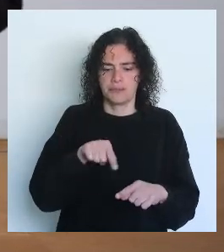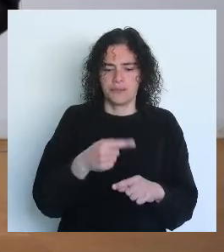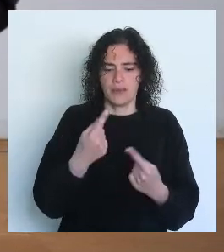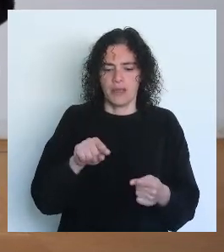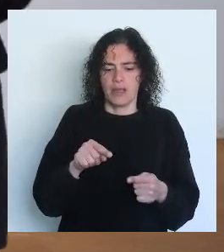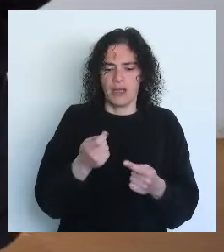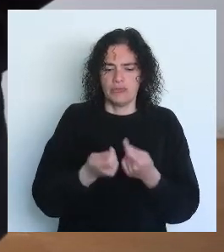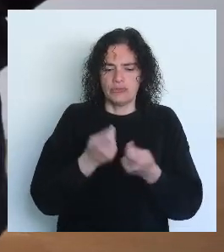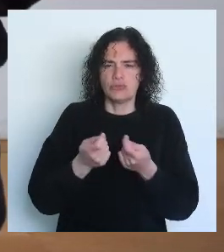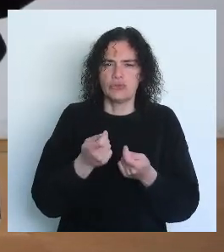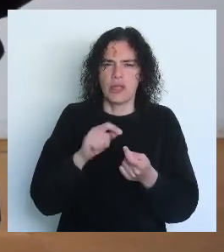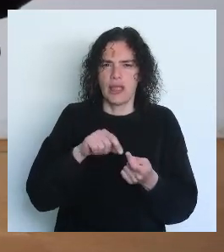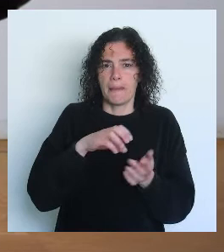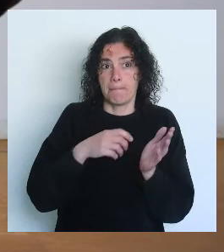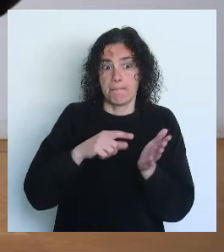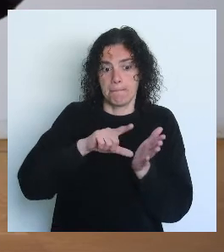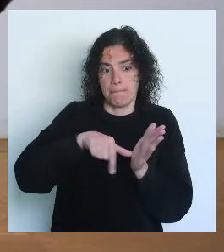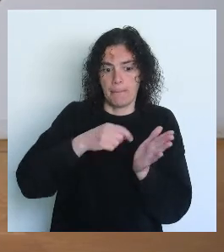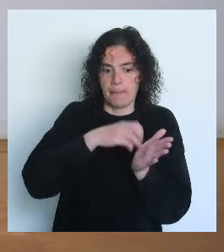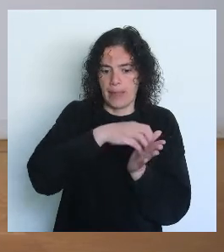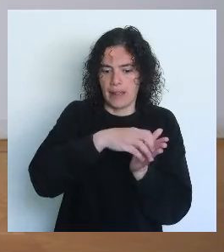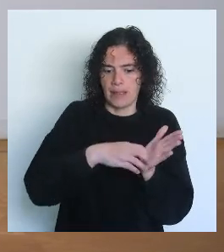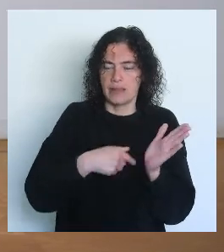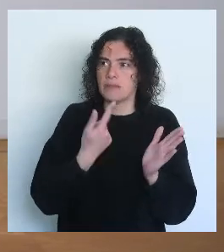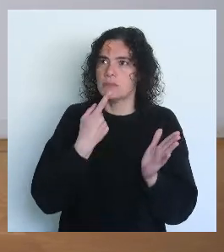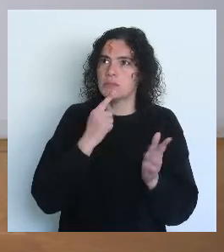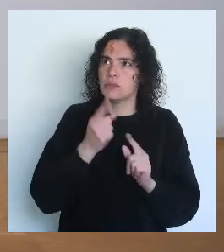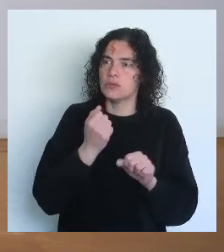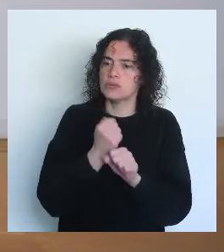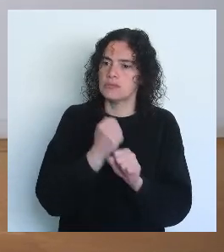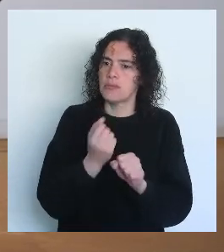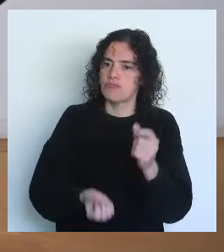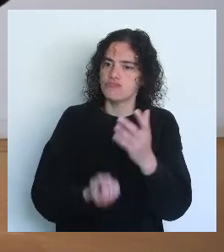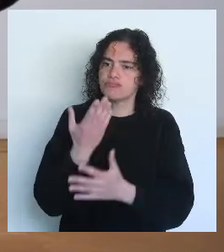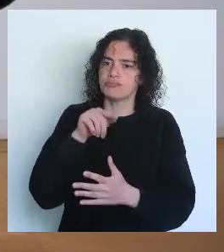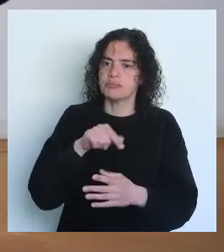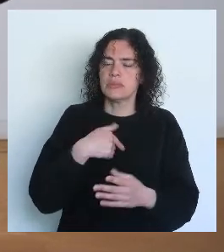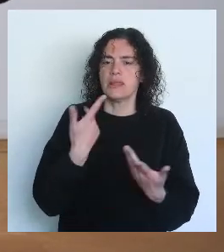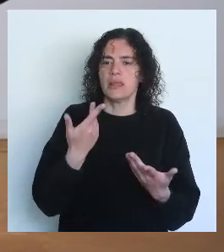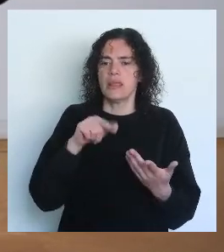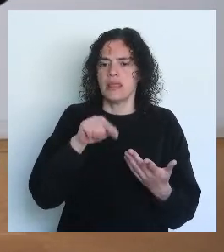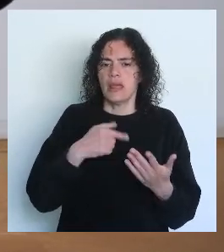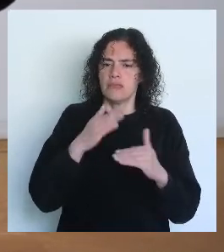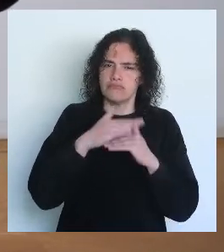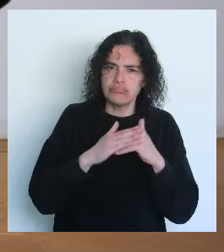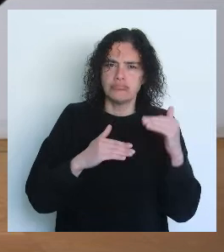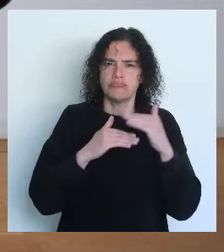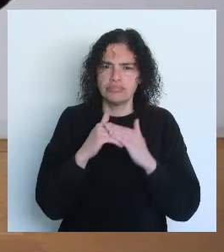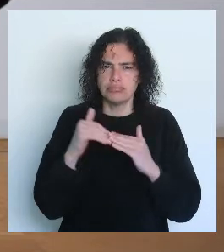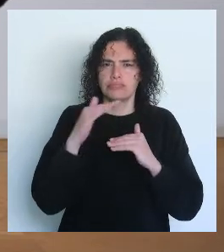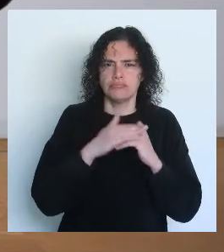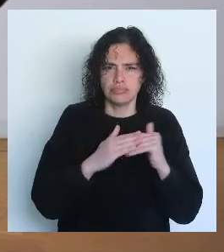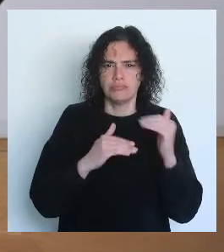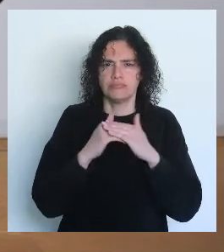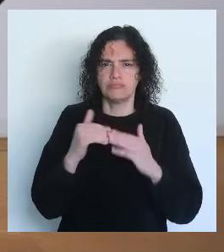So there is almost a palimpsest painting, the notion that the work is just produced by covering and